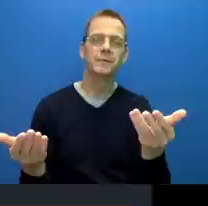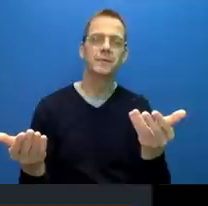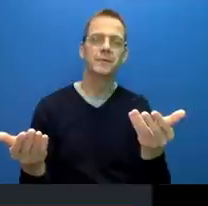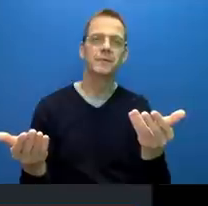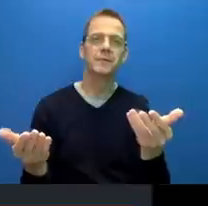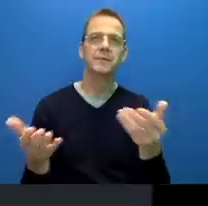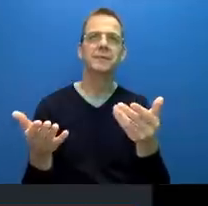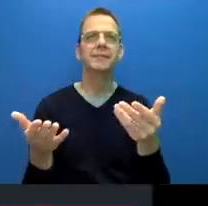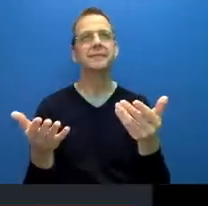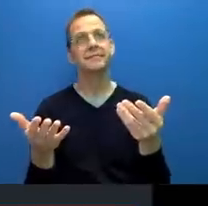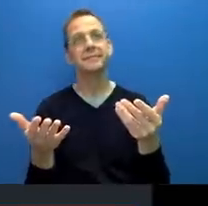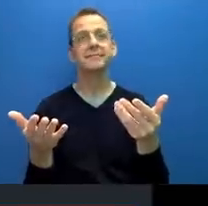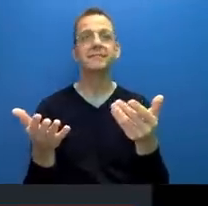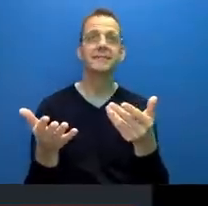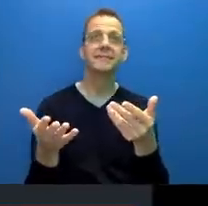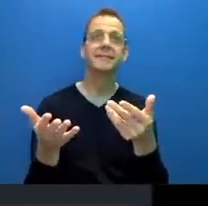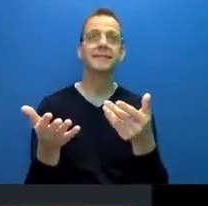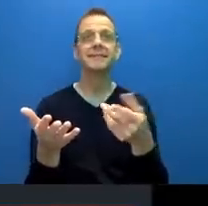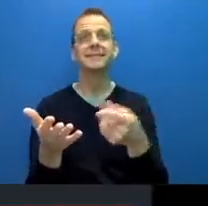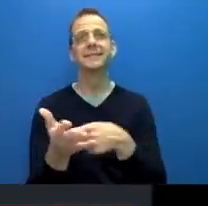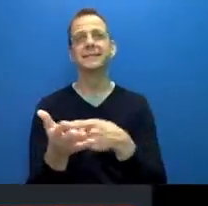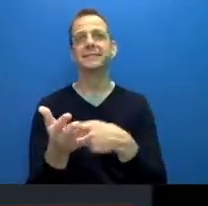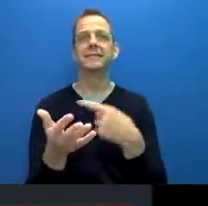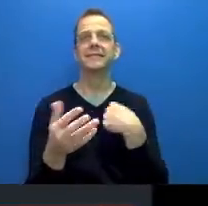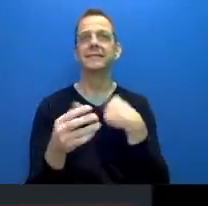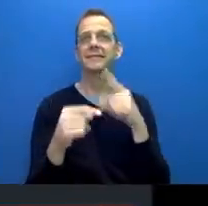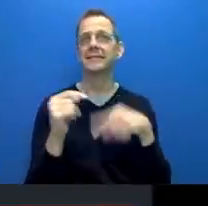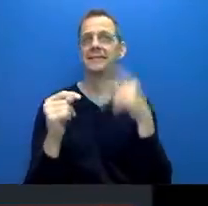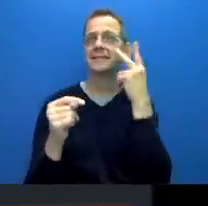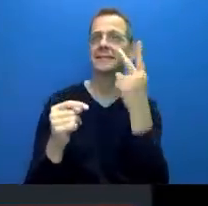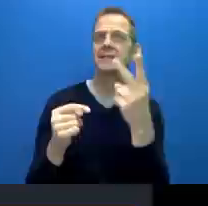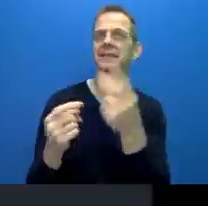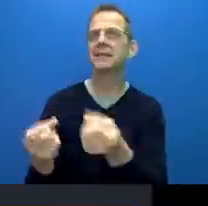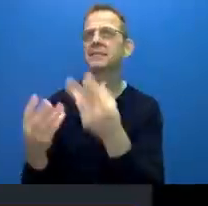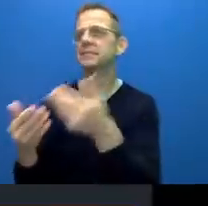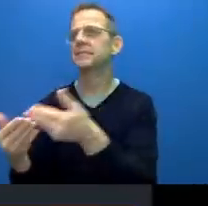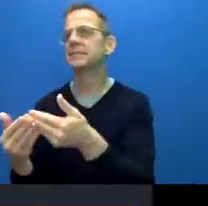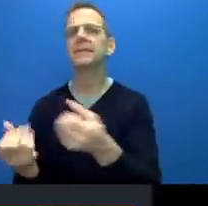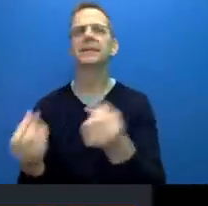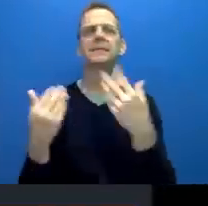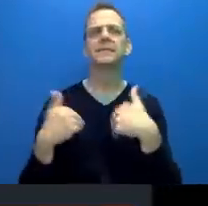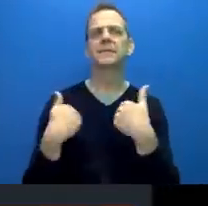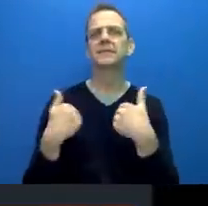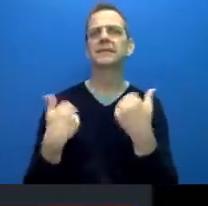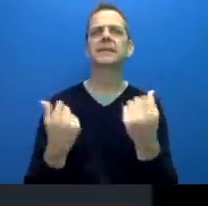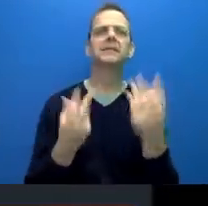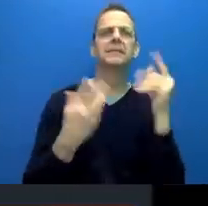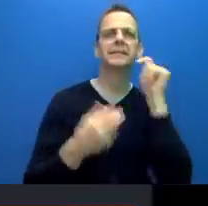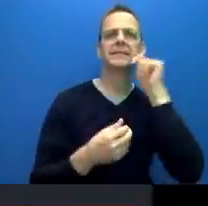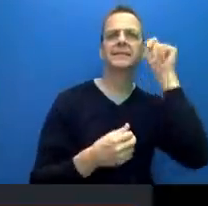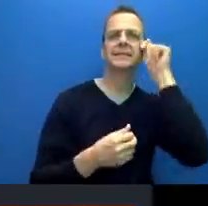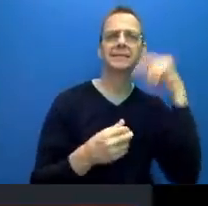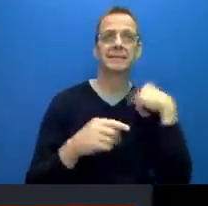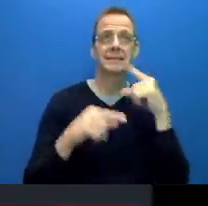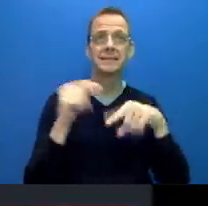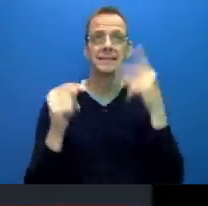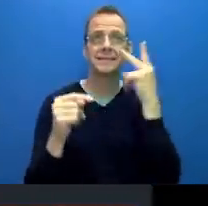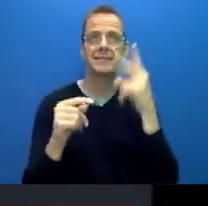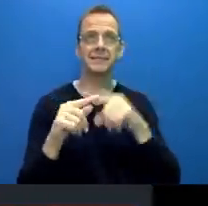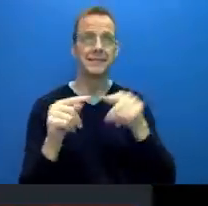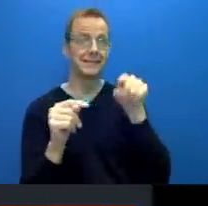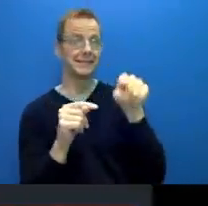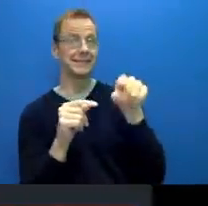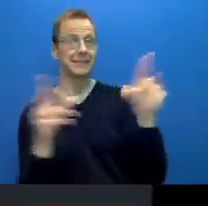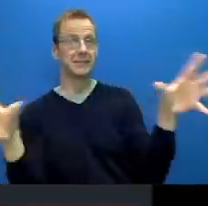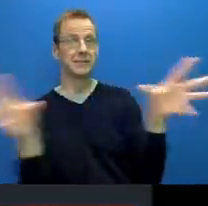publicly the age categories as separated here, but keep watching this space as